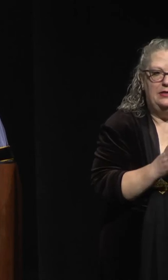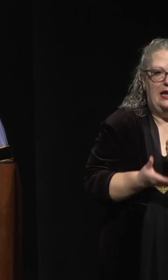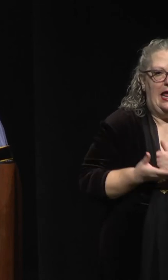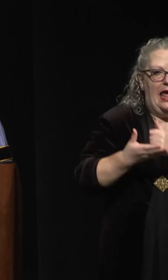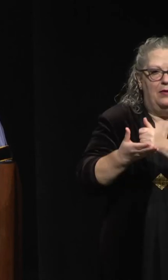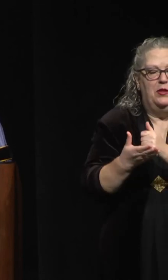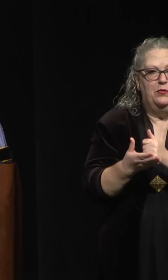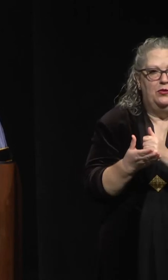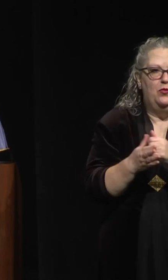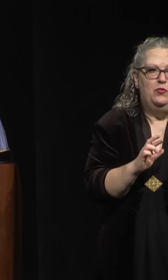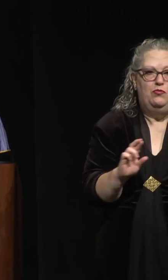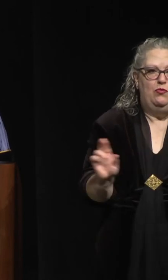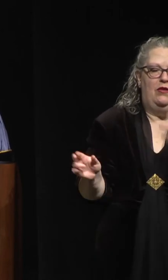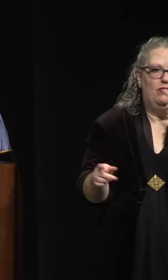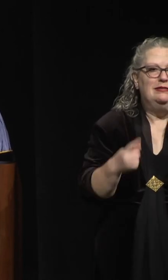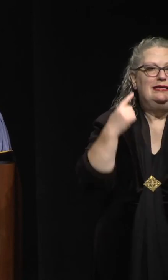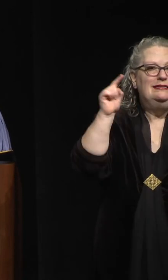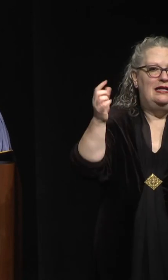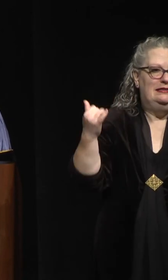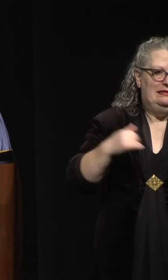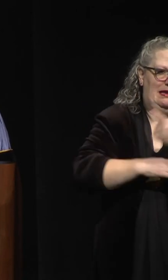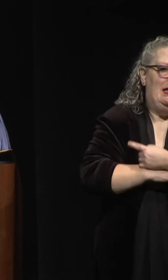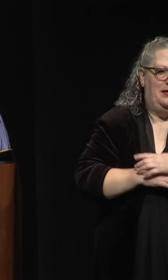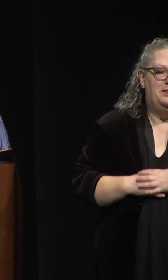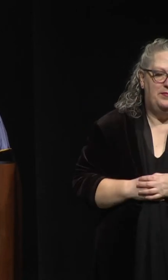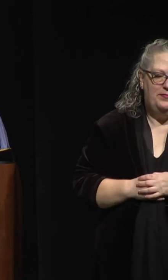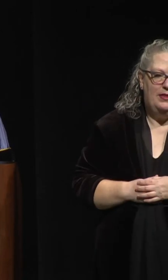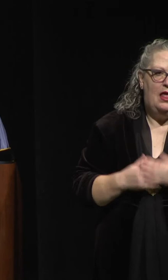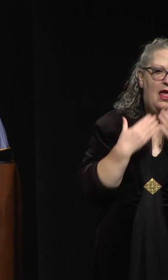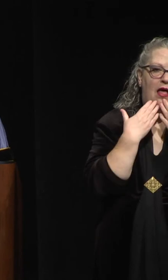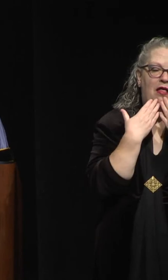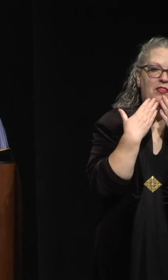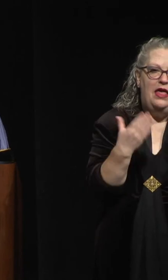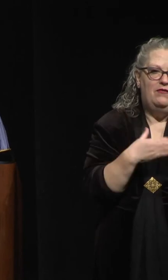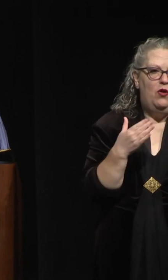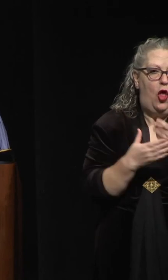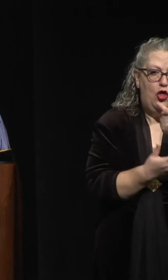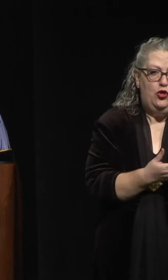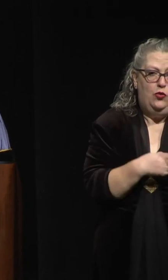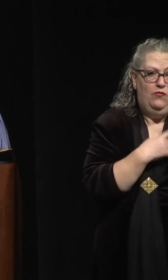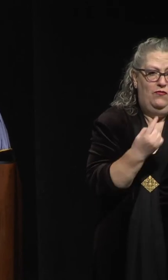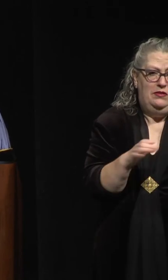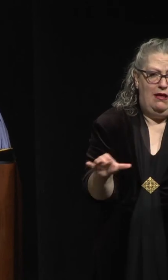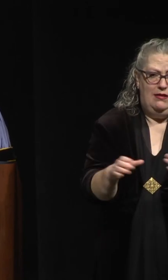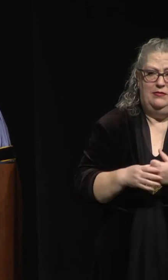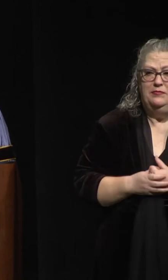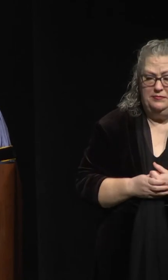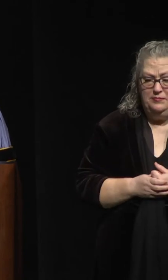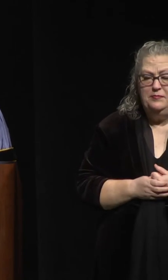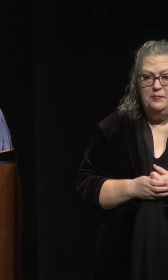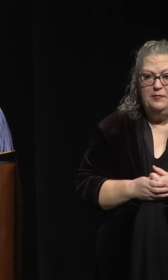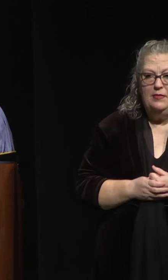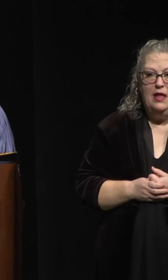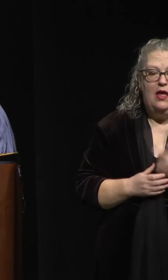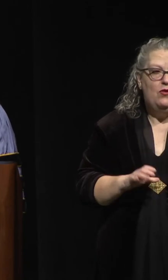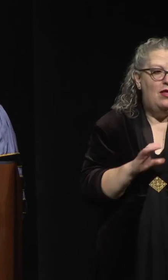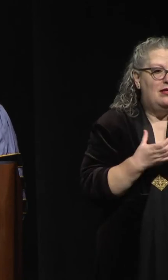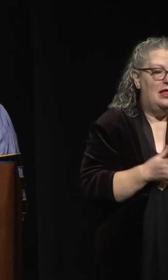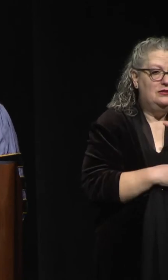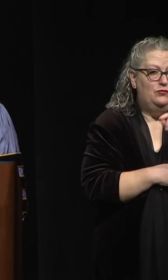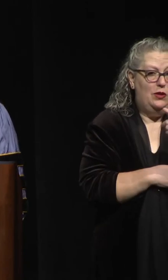are celebrating today. Thank you for all that you have done. To the class